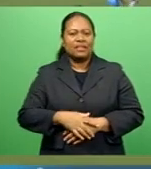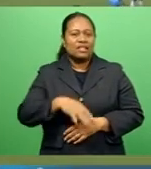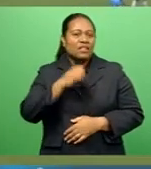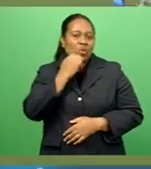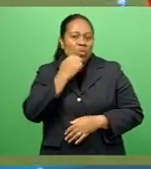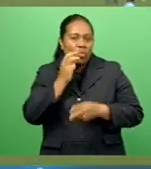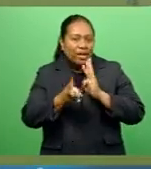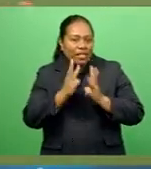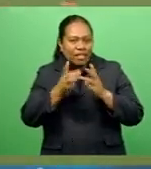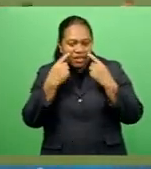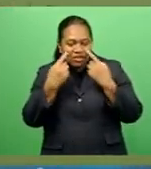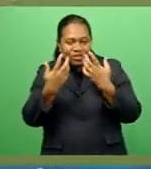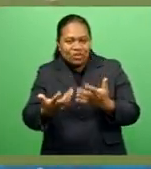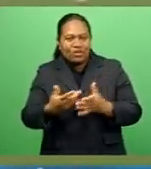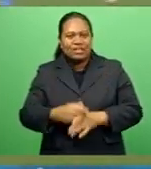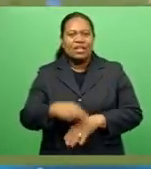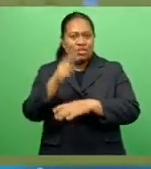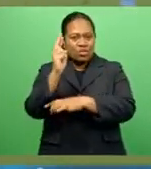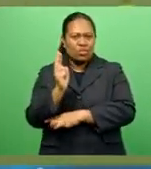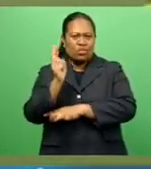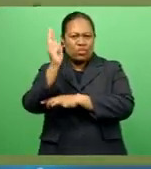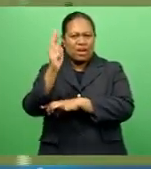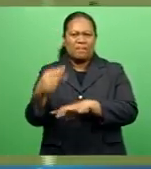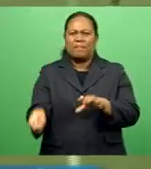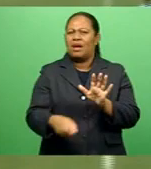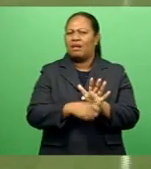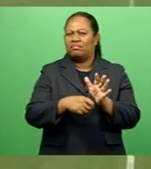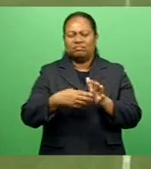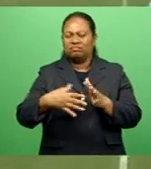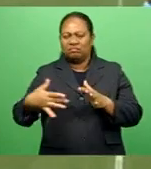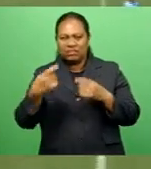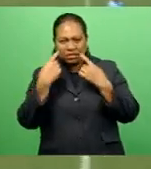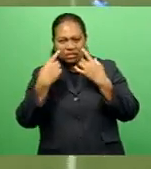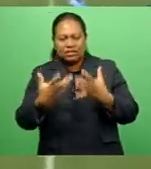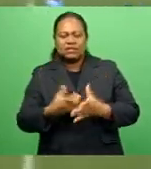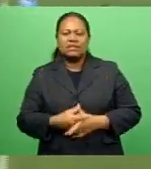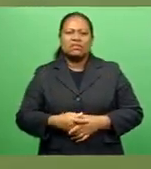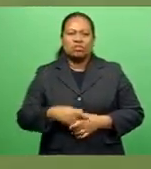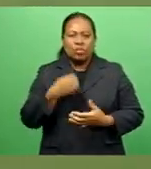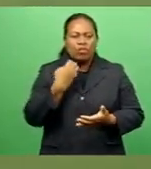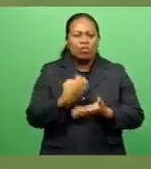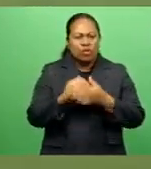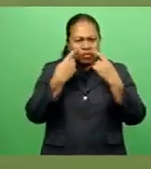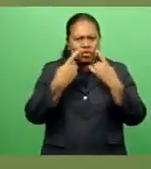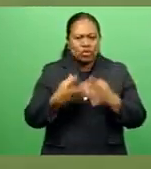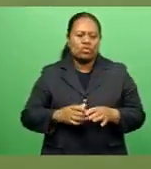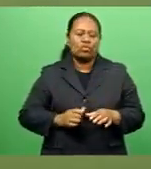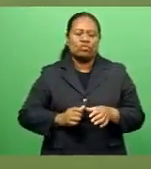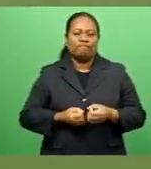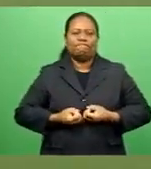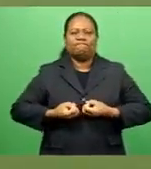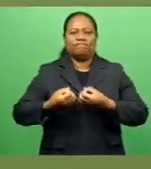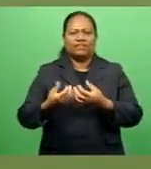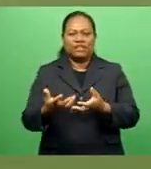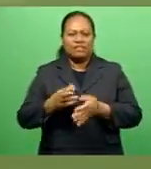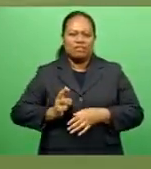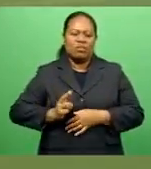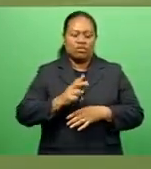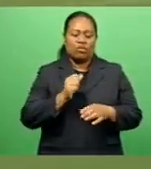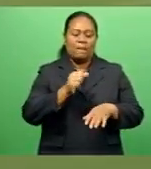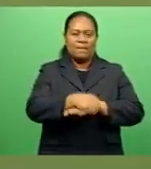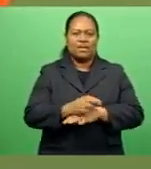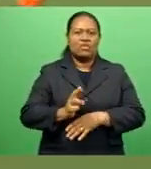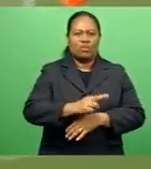Fiji national football rep Laura Mbukalindi managed to pull one through to give Rewa the much-needed lead just before